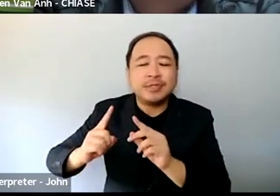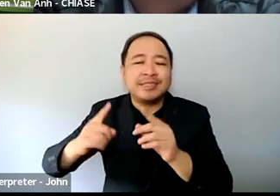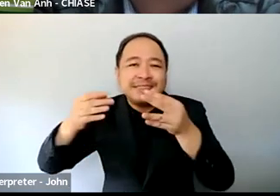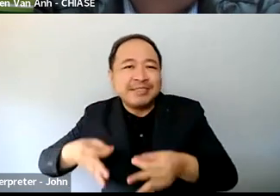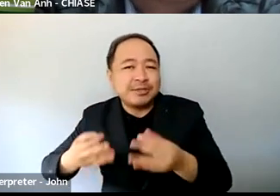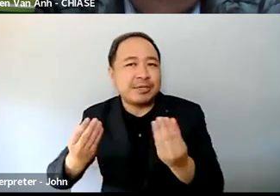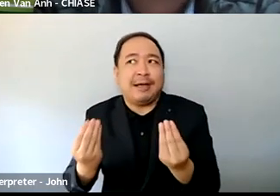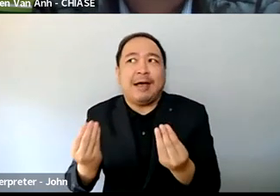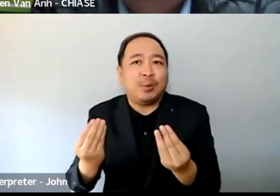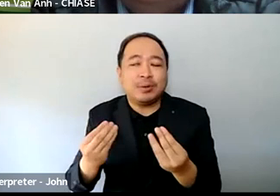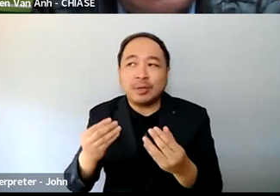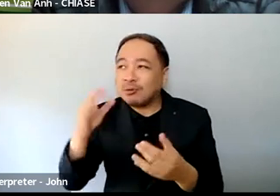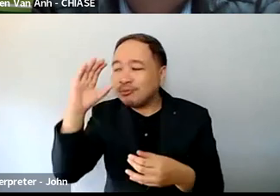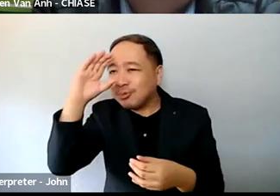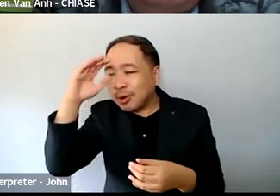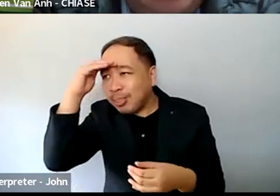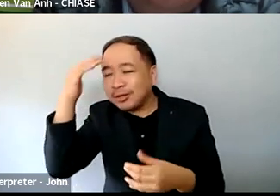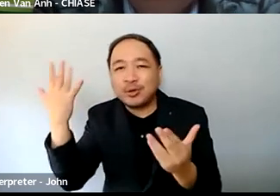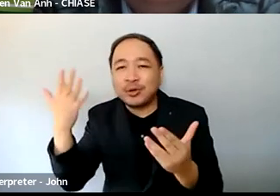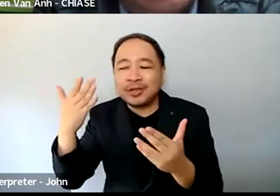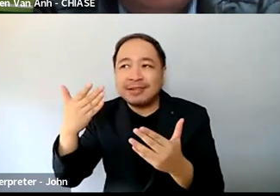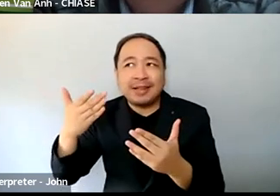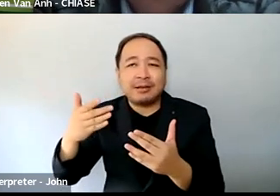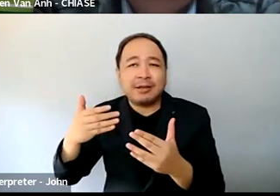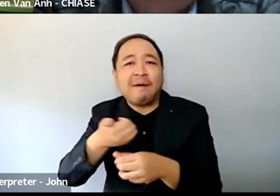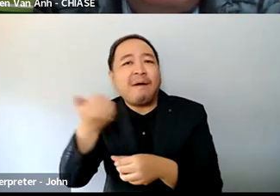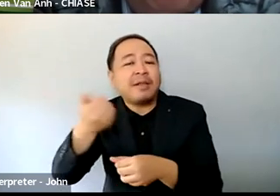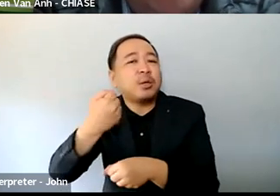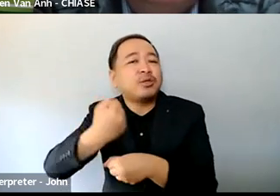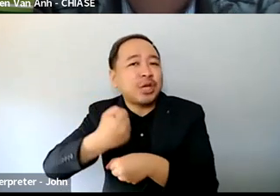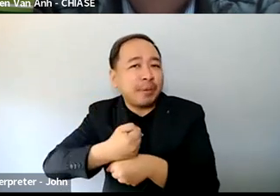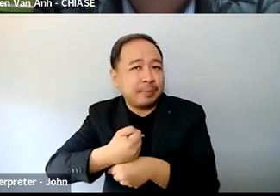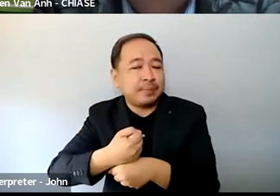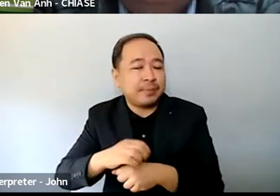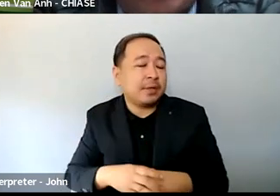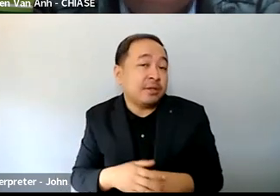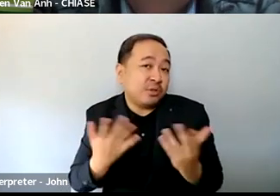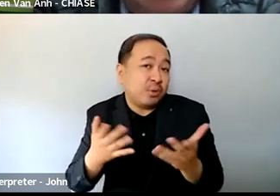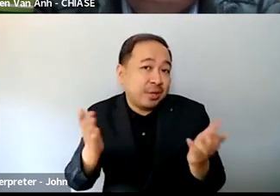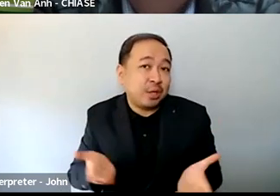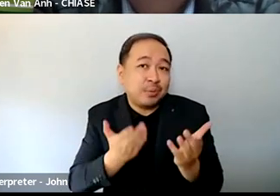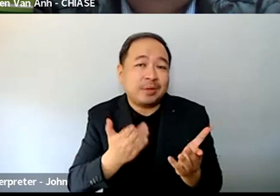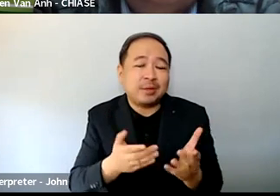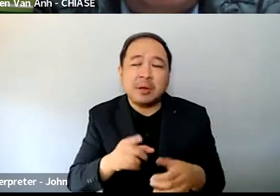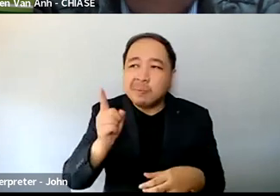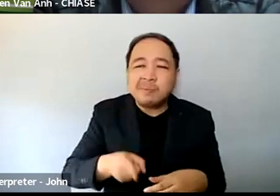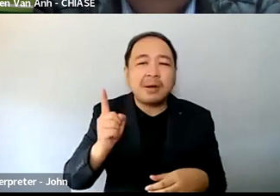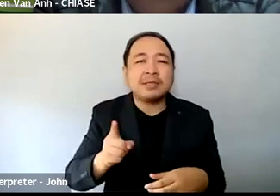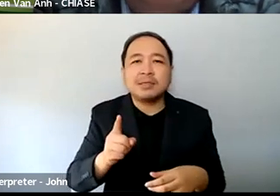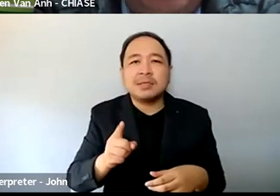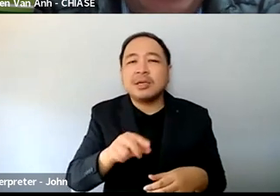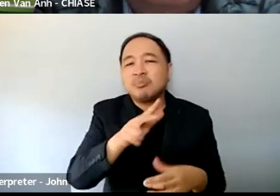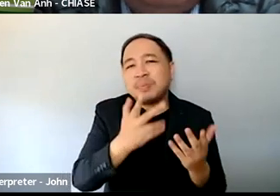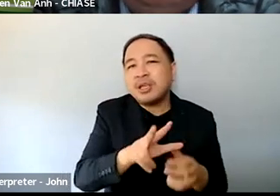provinces, and they said that less than 3% of the women join training for the